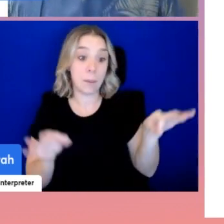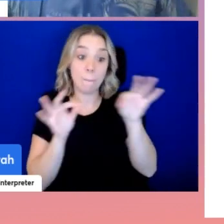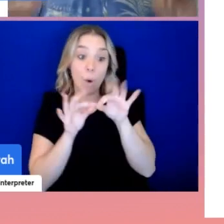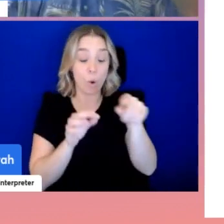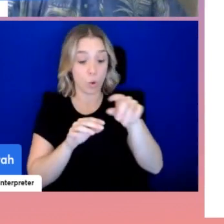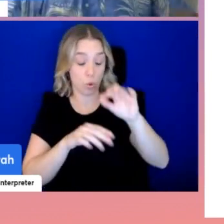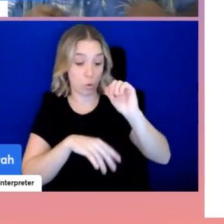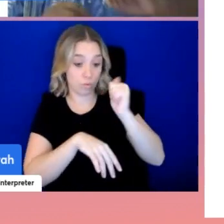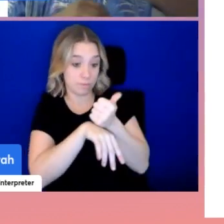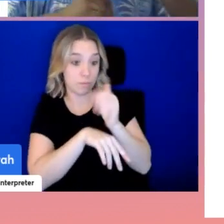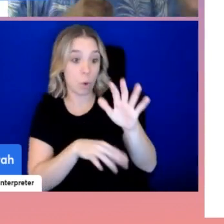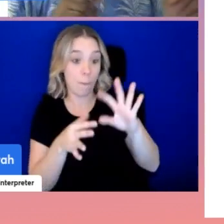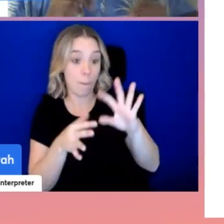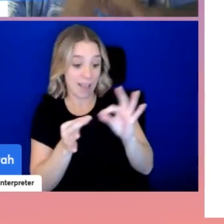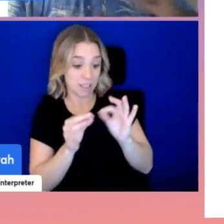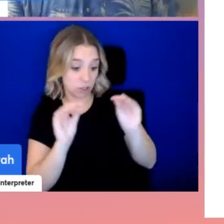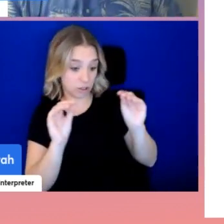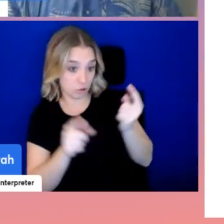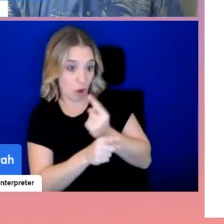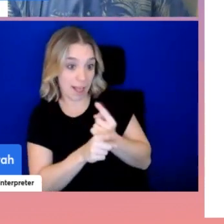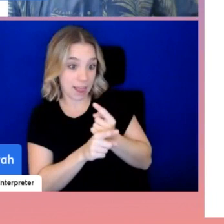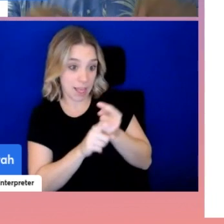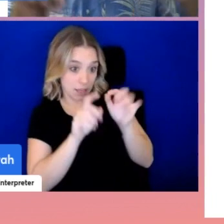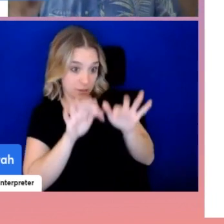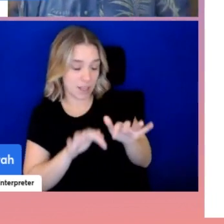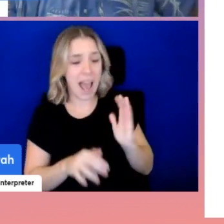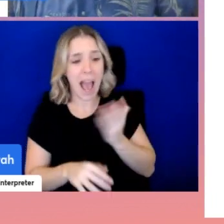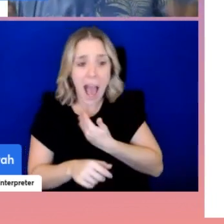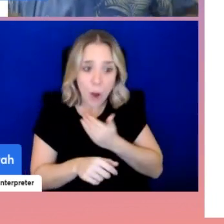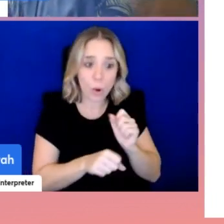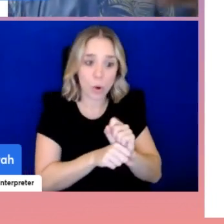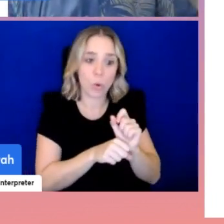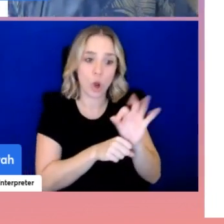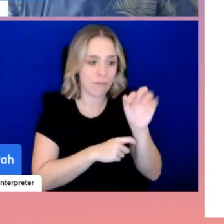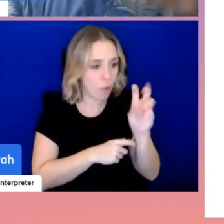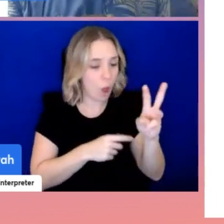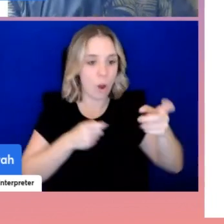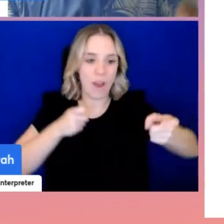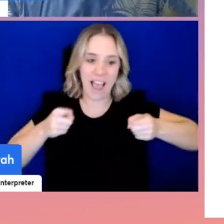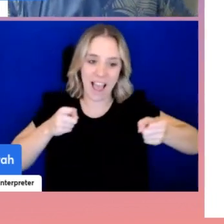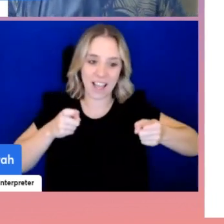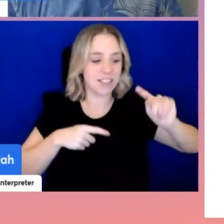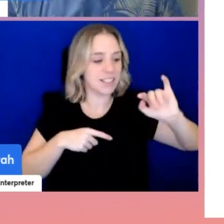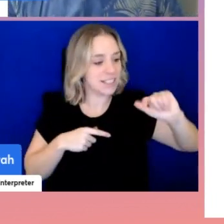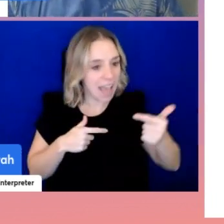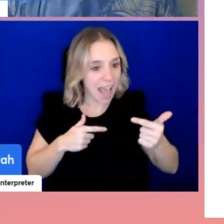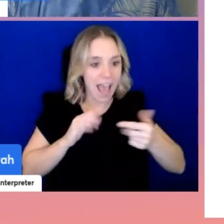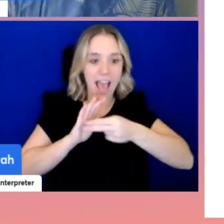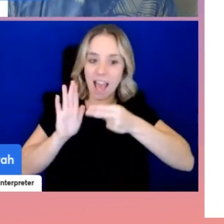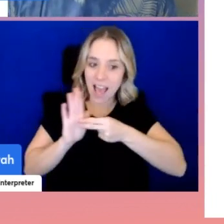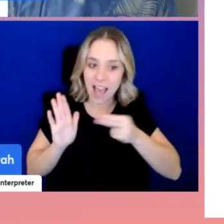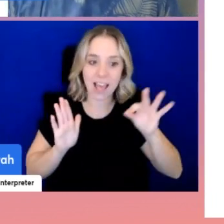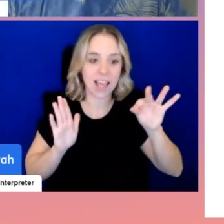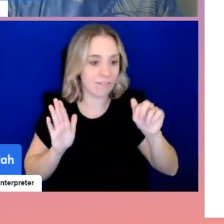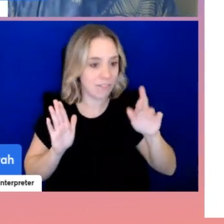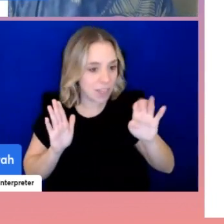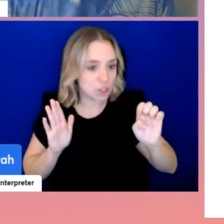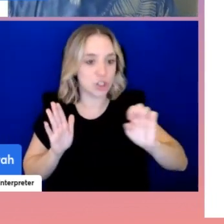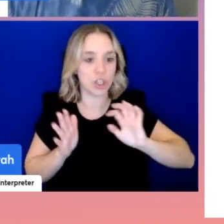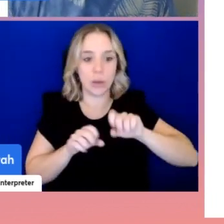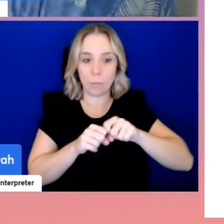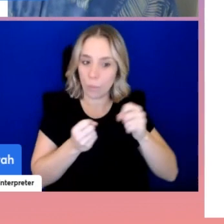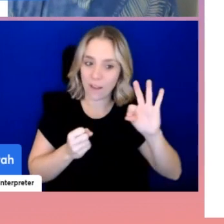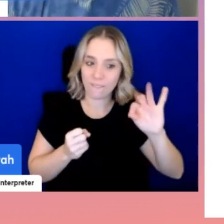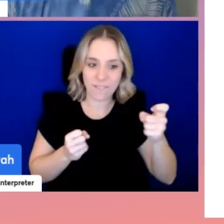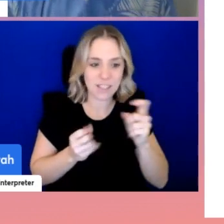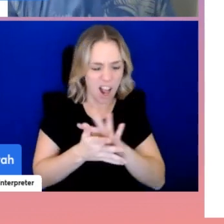correctly, our workflow will actually handle all the tagging, all the feature, break fix, all those different commits. It'll handle